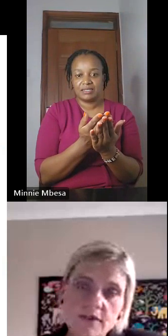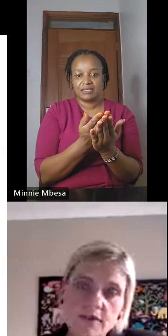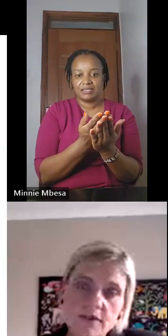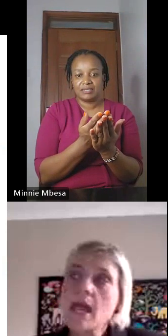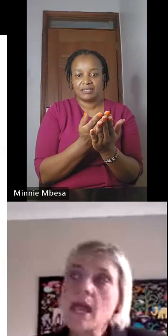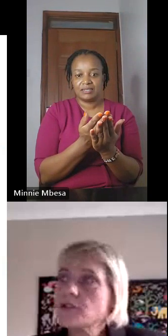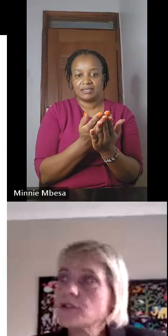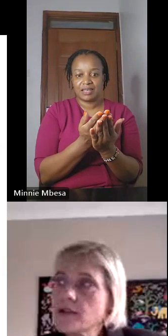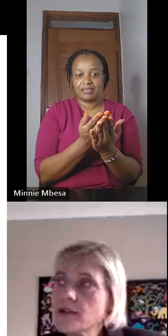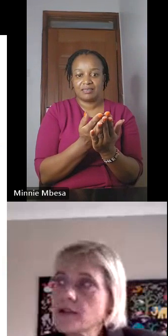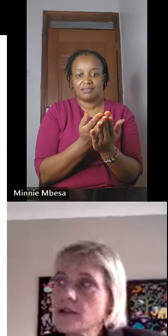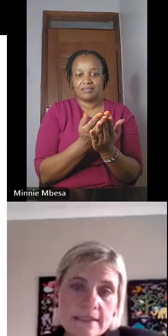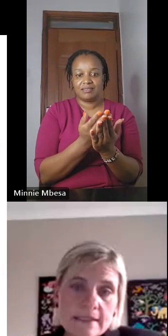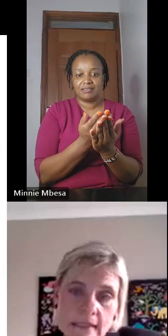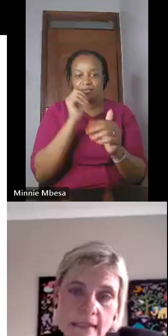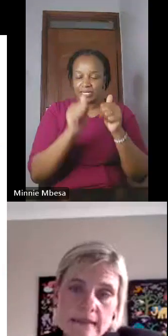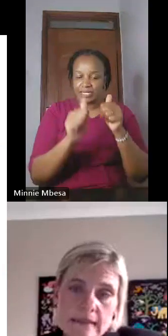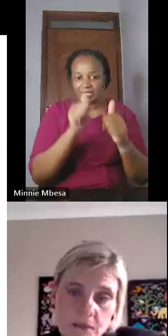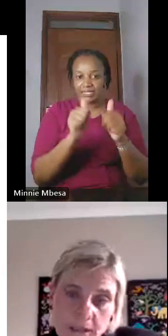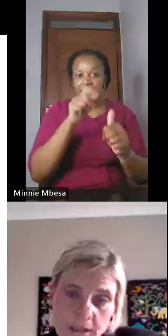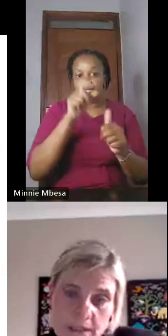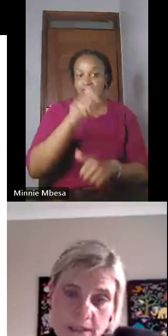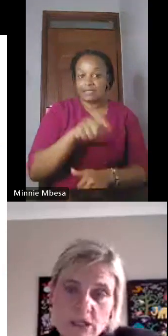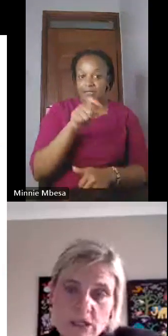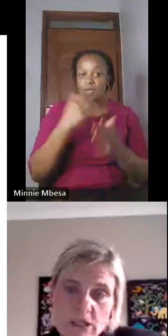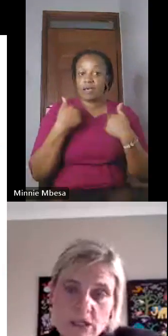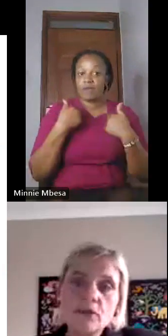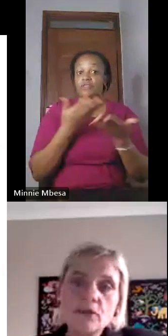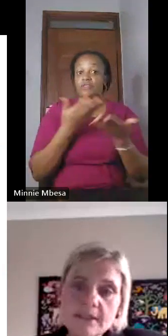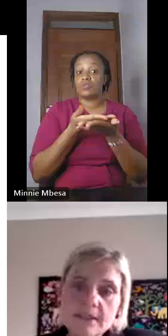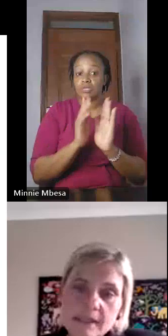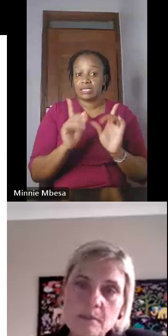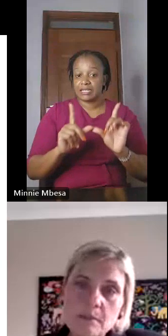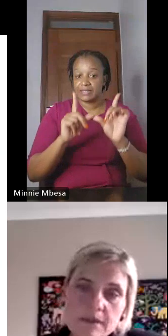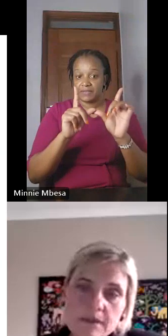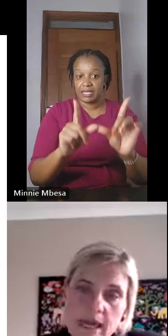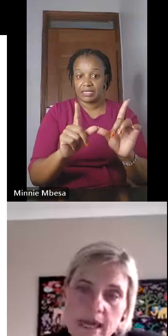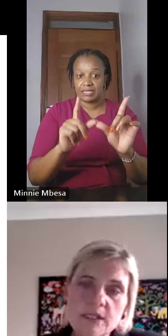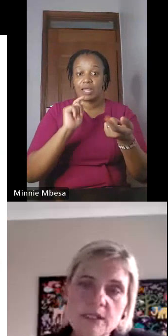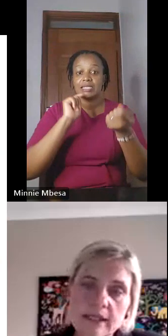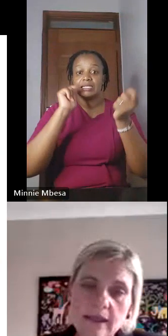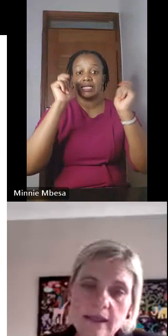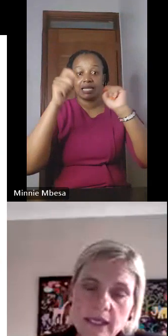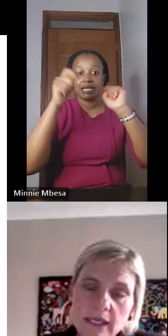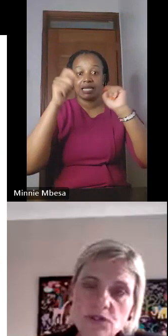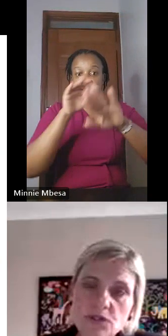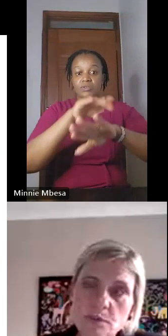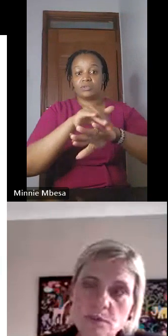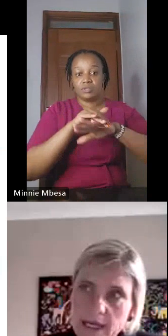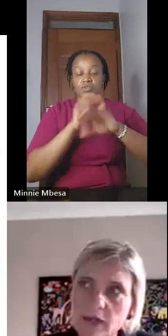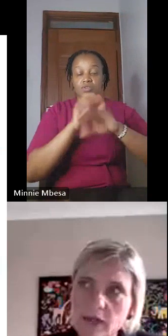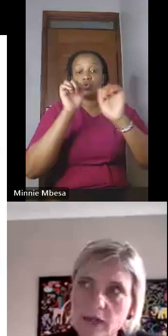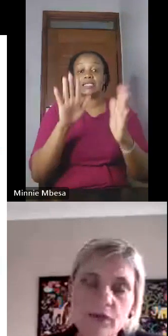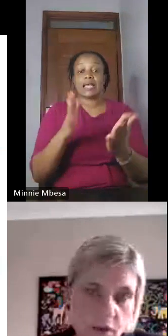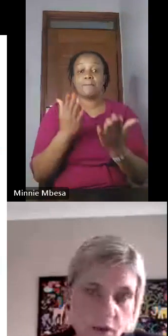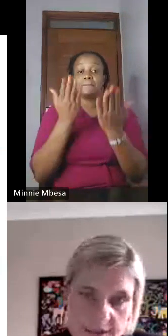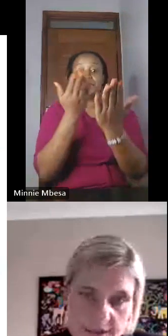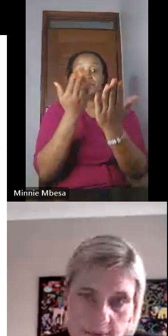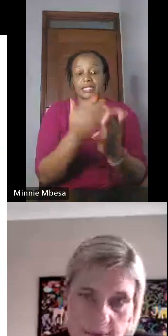your transcripts translated into English. You can submit them in the language that they were issued by